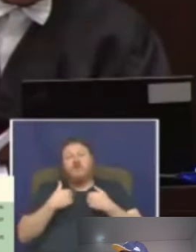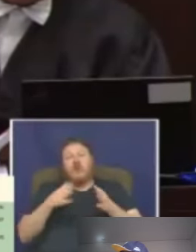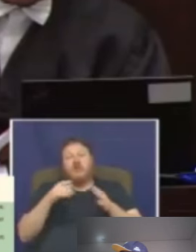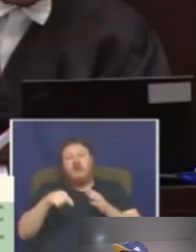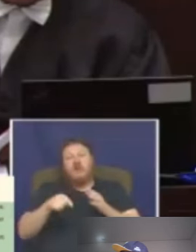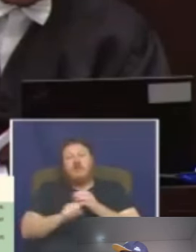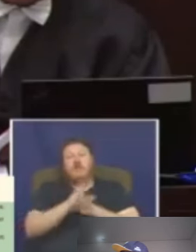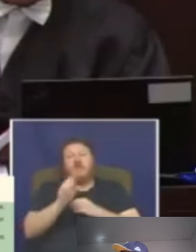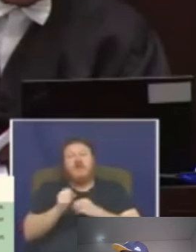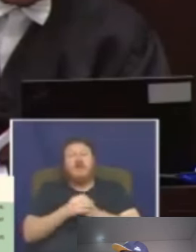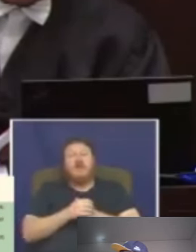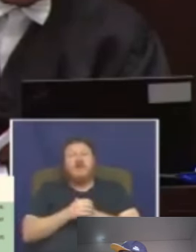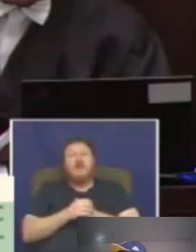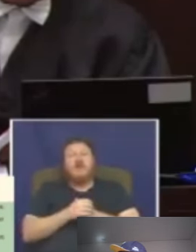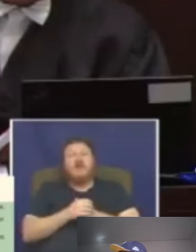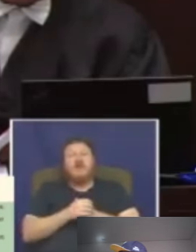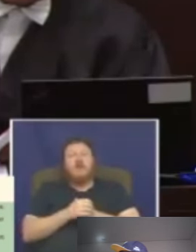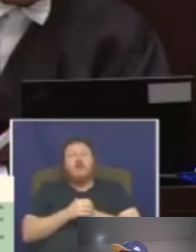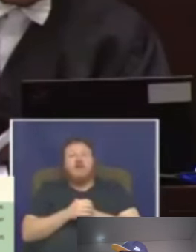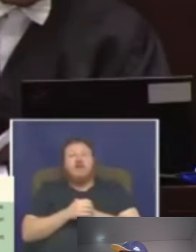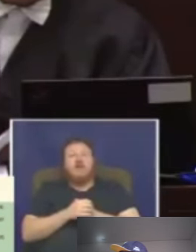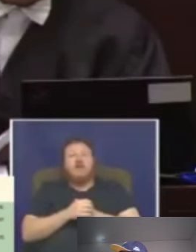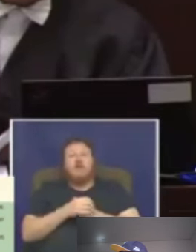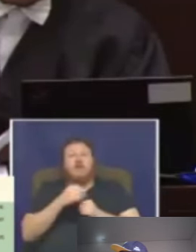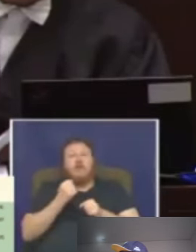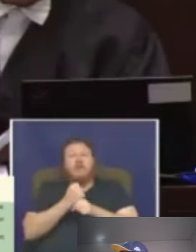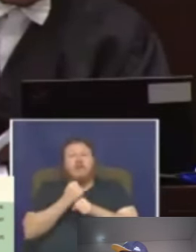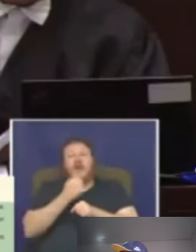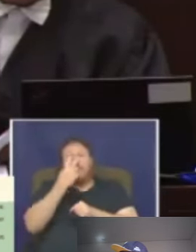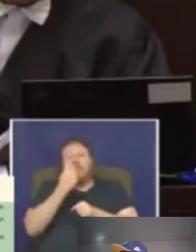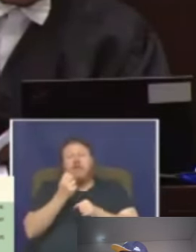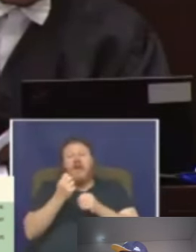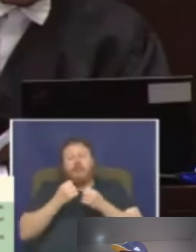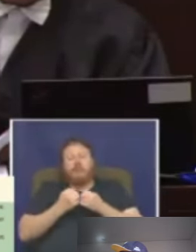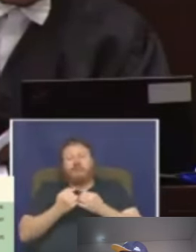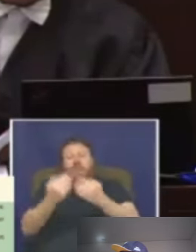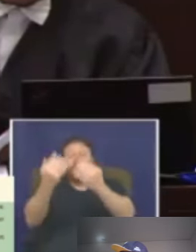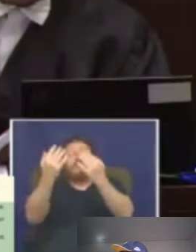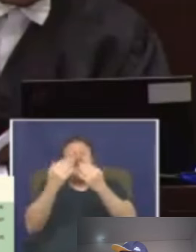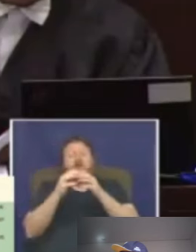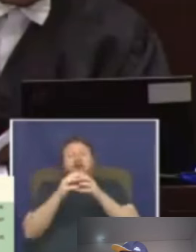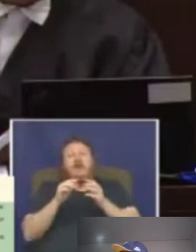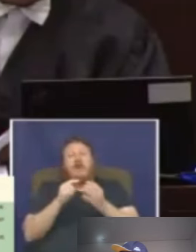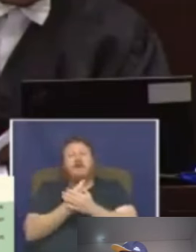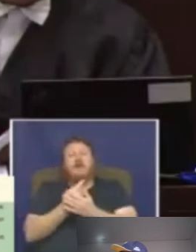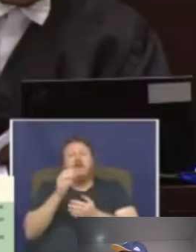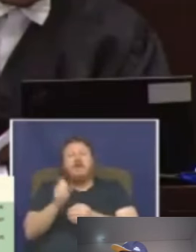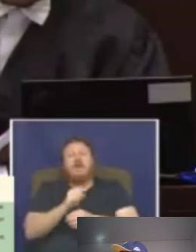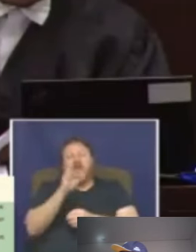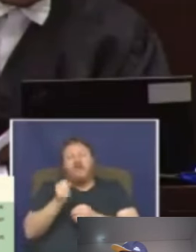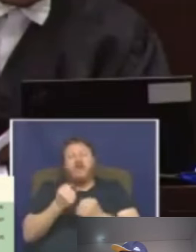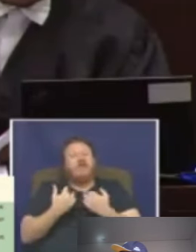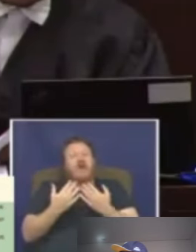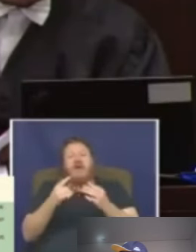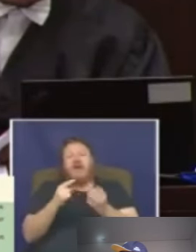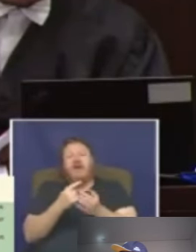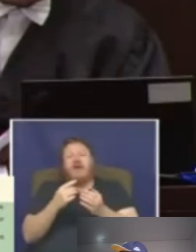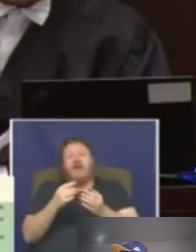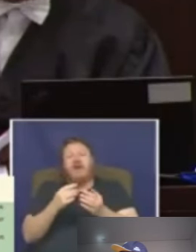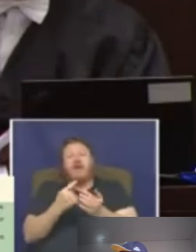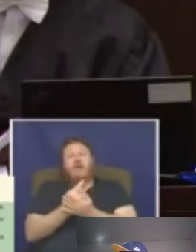rip frequently through the fynbos, scorching the earth and leaving a blackened hellscape behind. South Africa has been on fire. We've